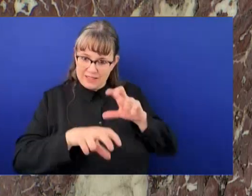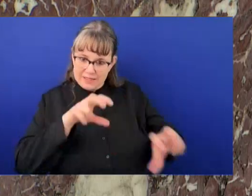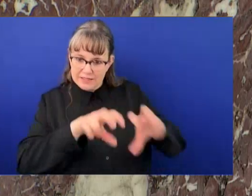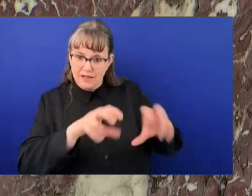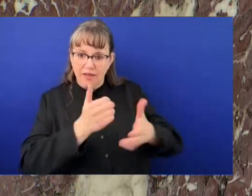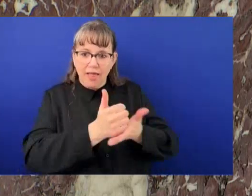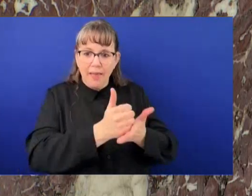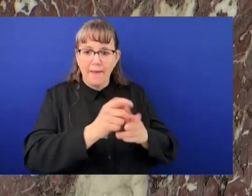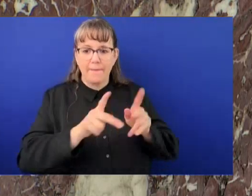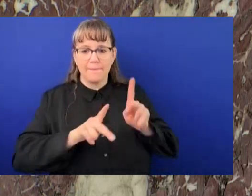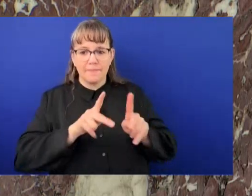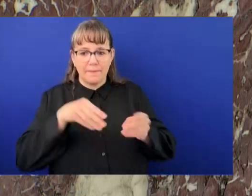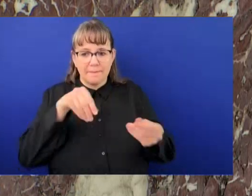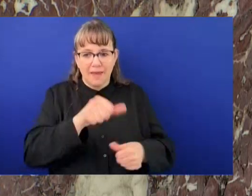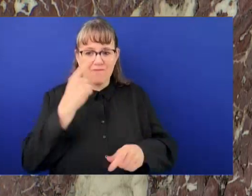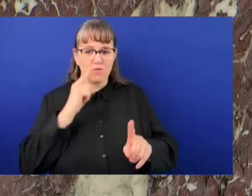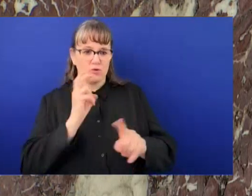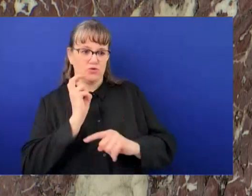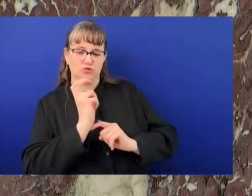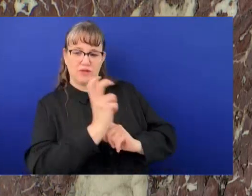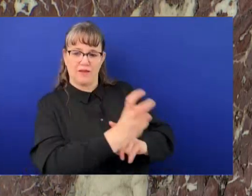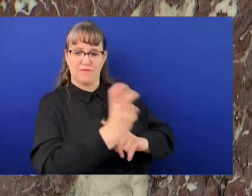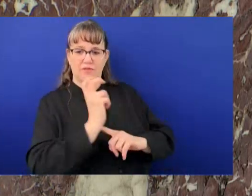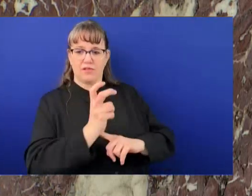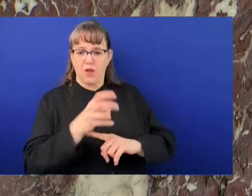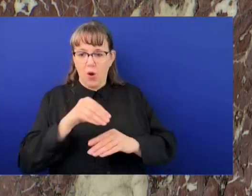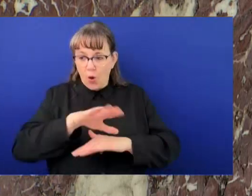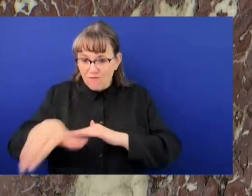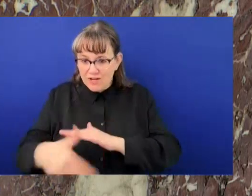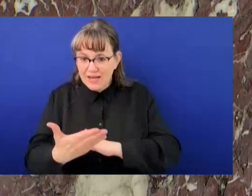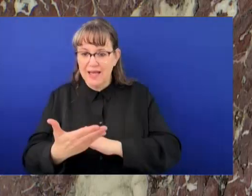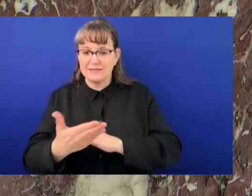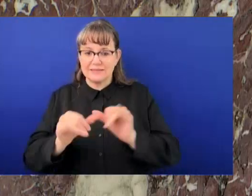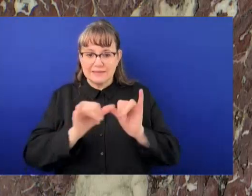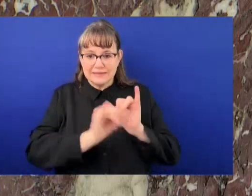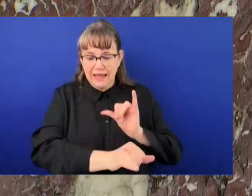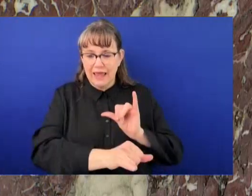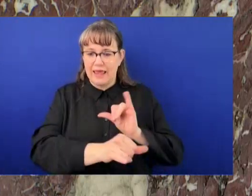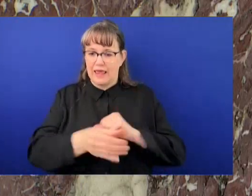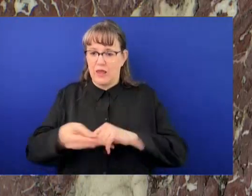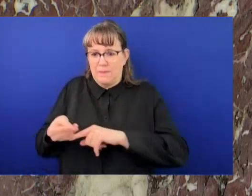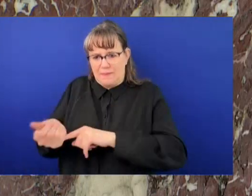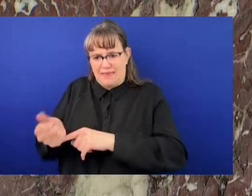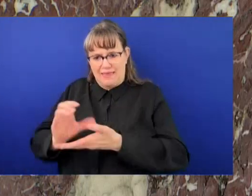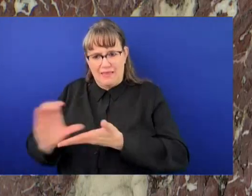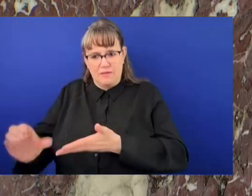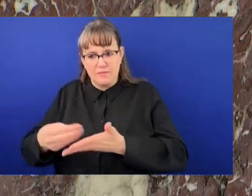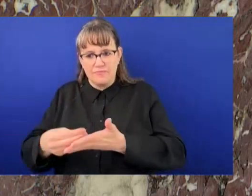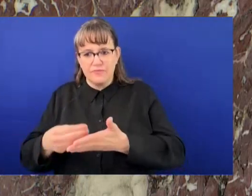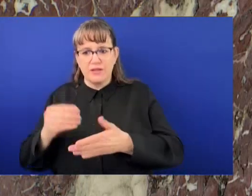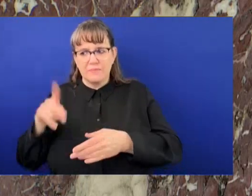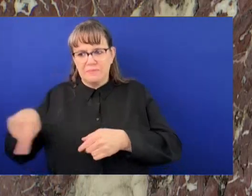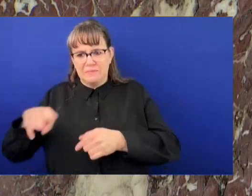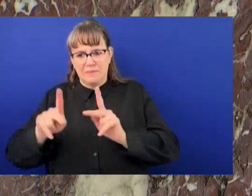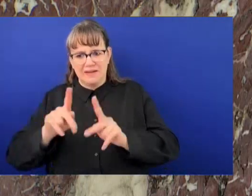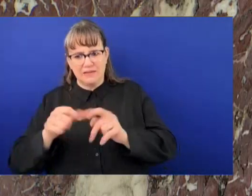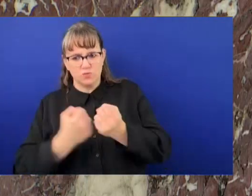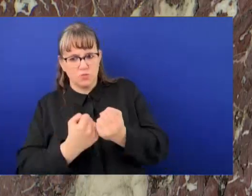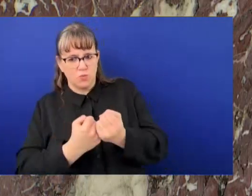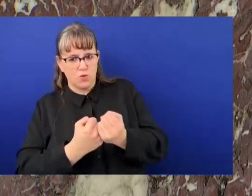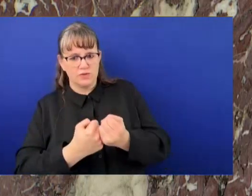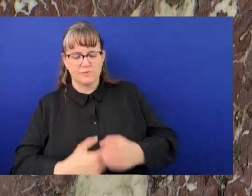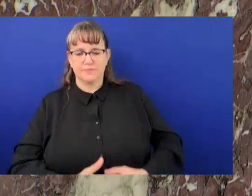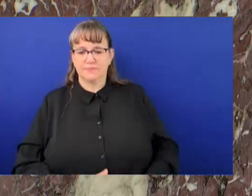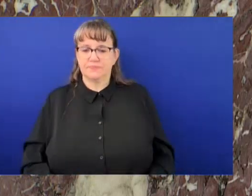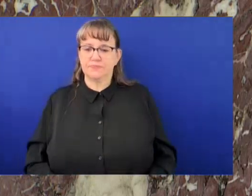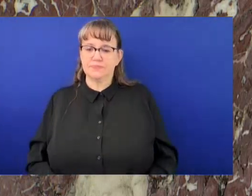certain kinds of cancer care, because we know that people need that help. Mr. Speaker, we are committed to continue building